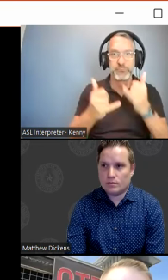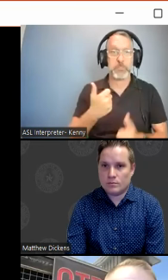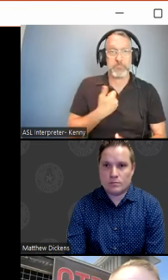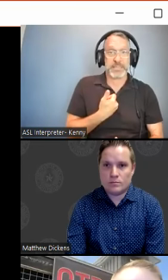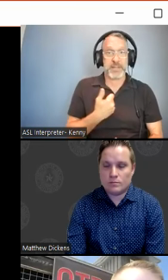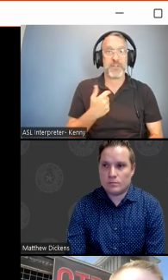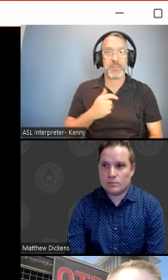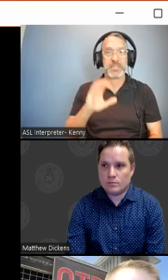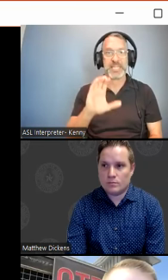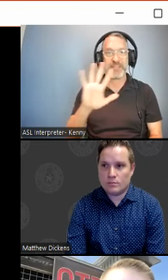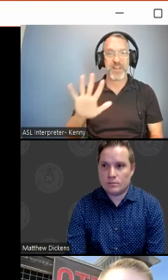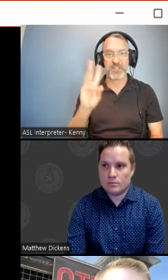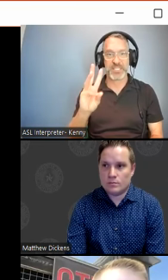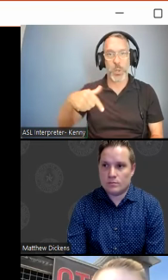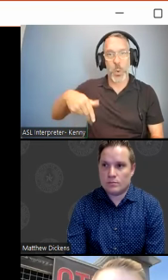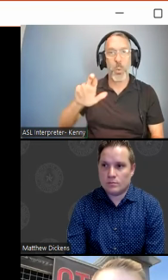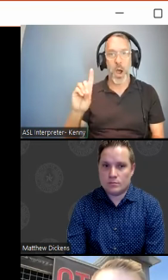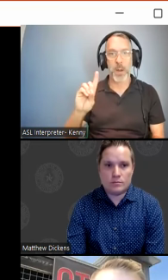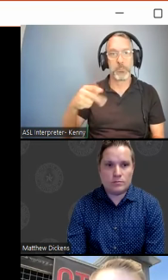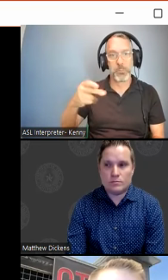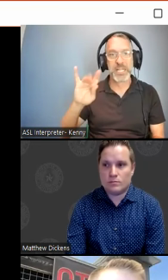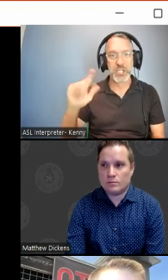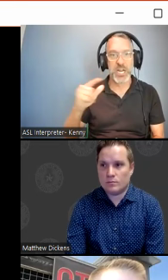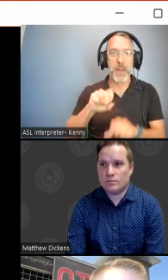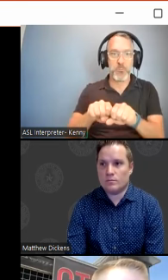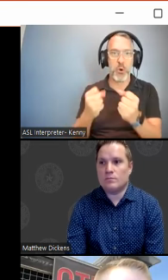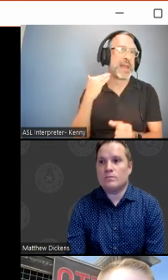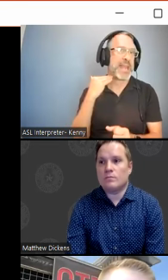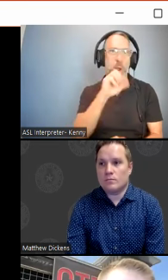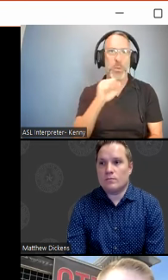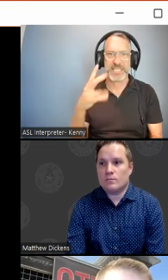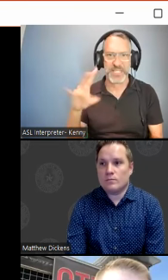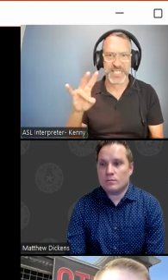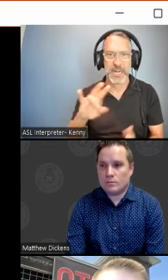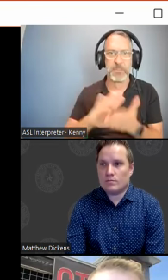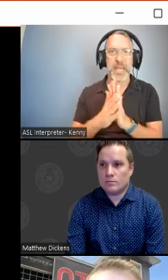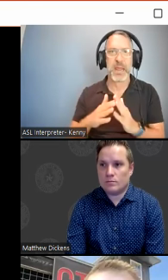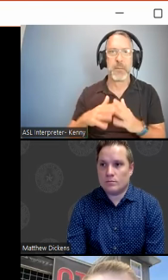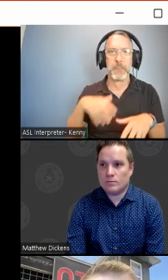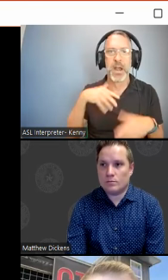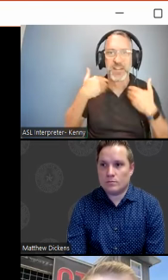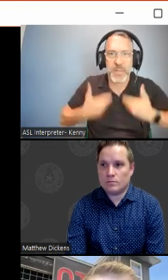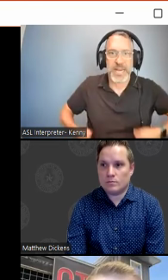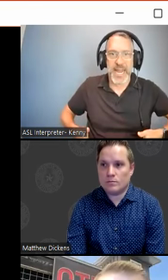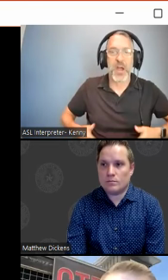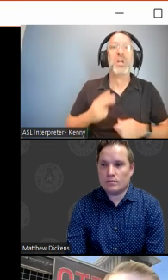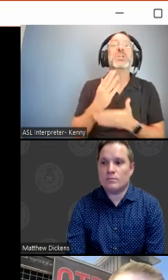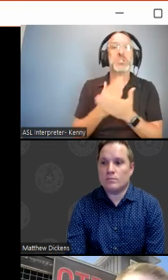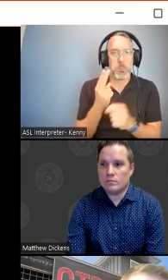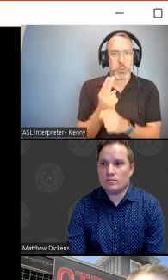a C5-6 quadriplegic. I broke my neck at 17 and became paralyzed from the neck down, regained some use of